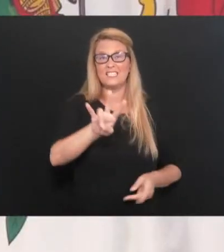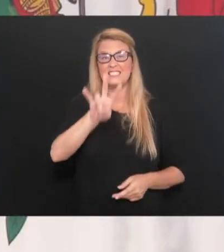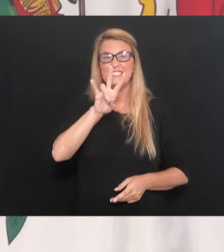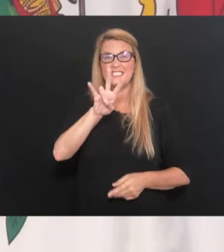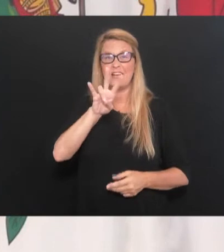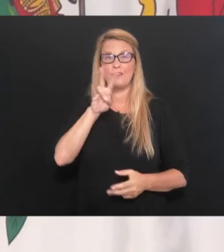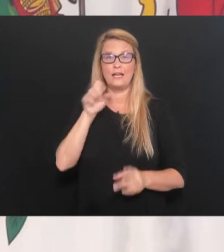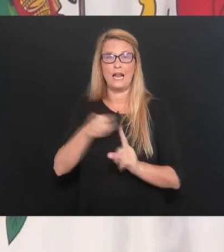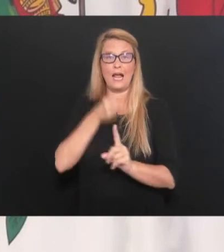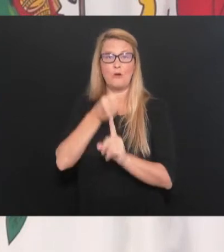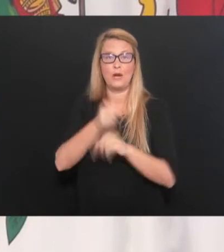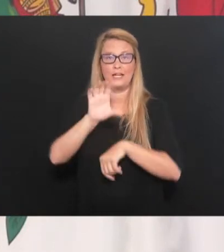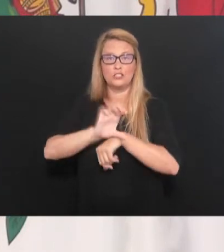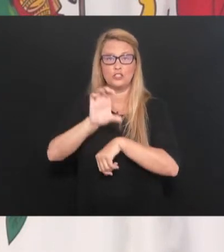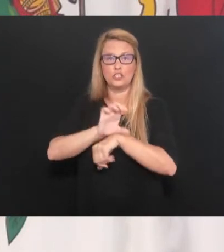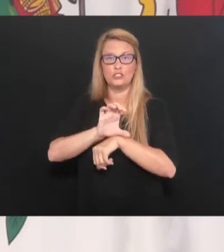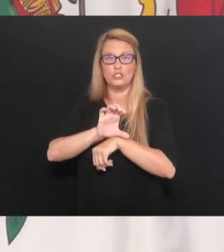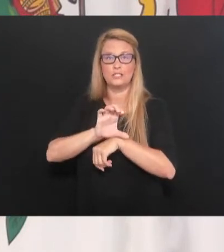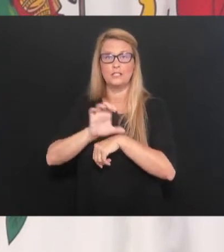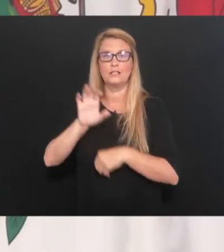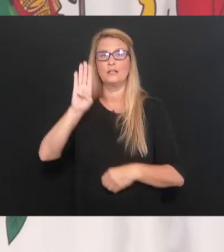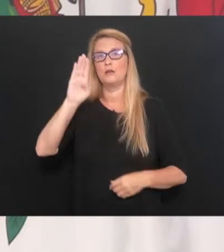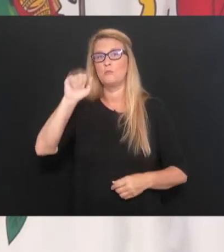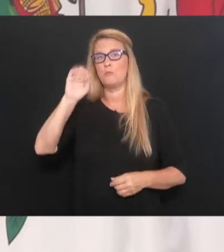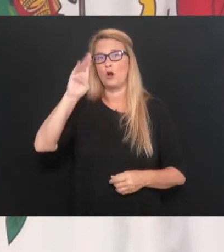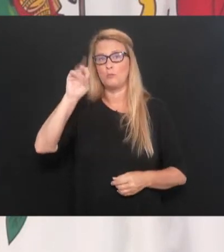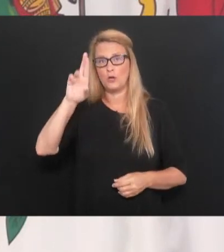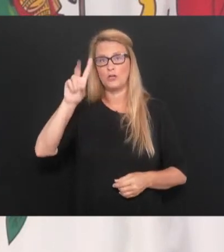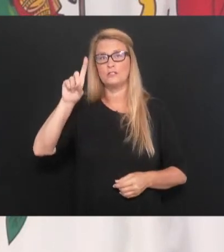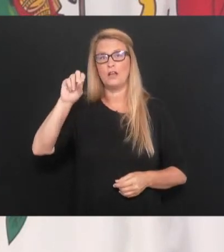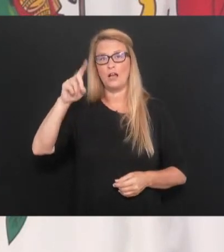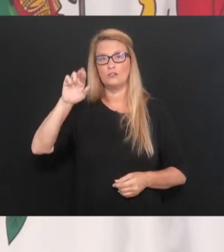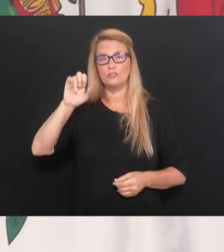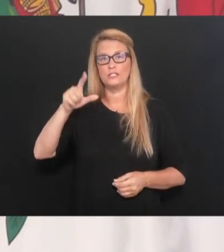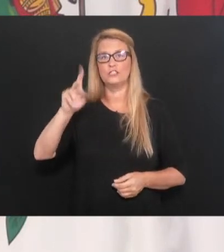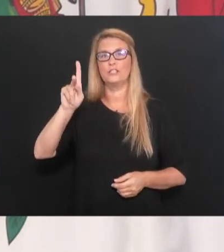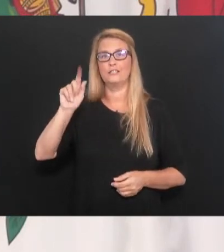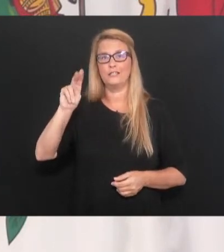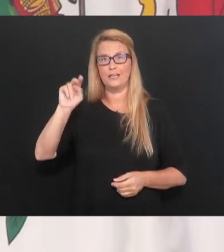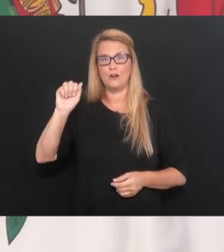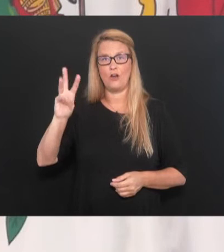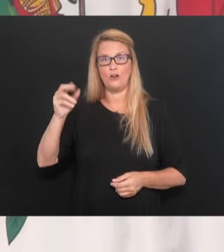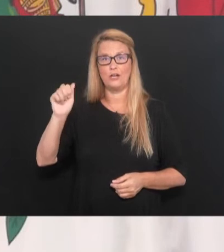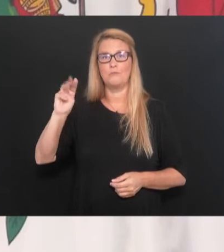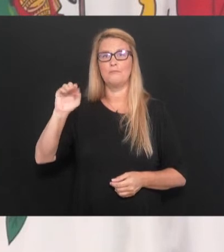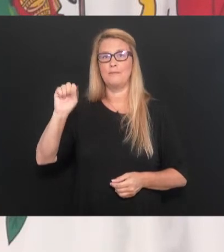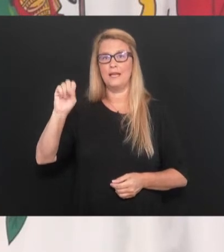outbreaks in our church communities in 7 counties. That's Barber, Doddridge, Kanawha, Mason, Putnam,